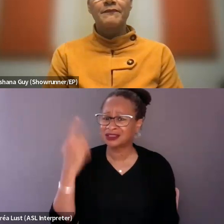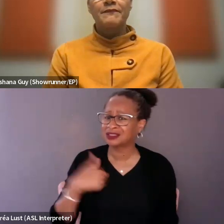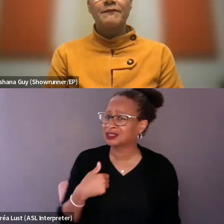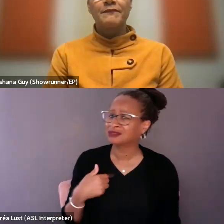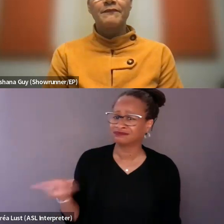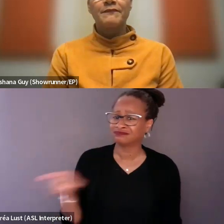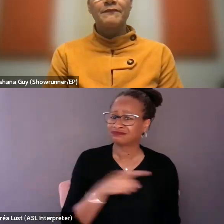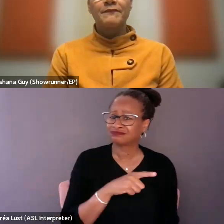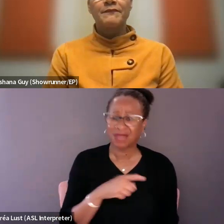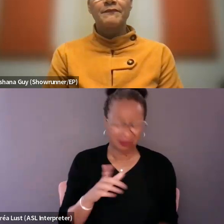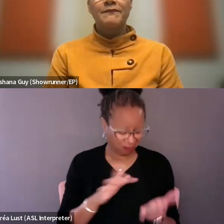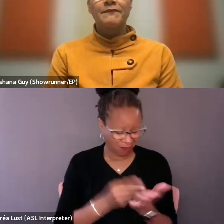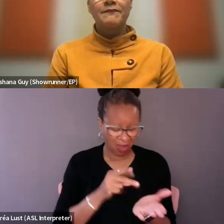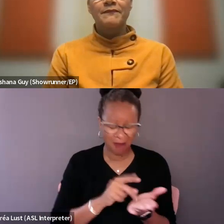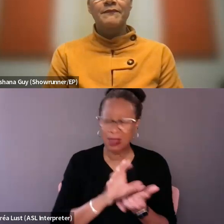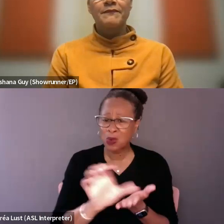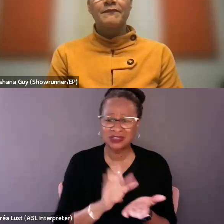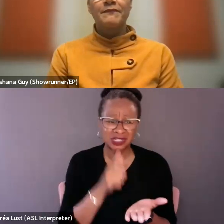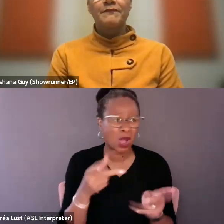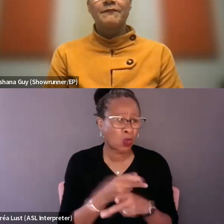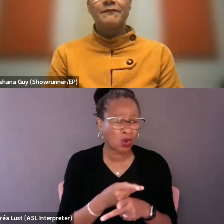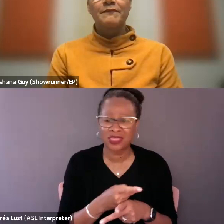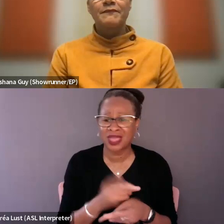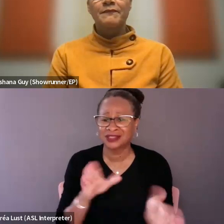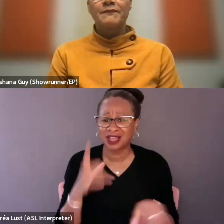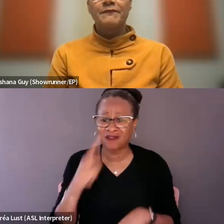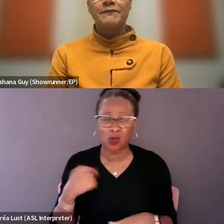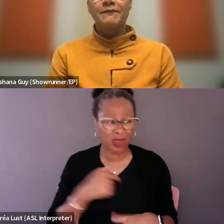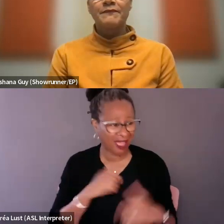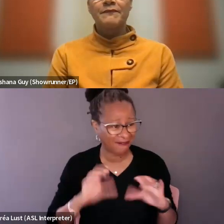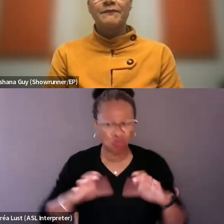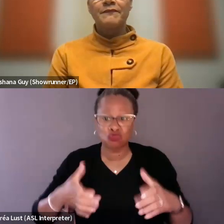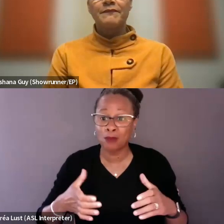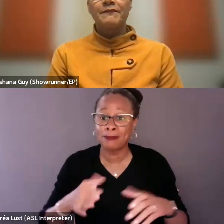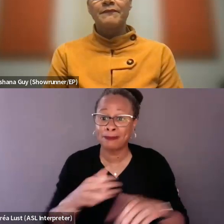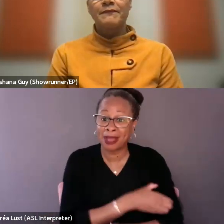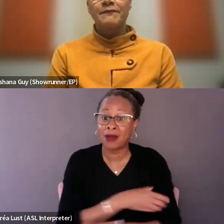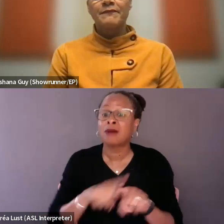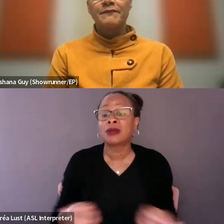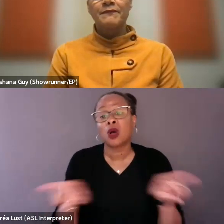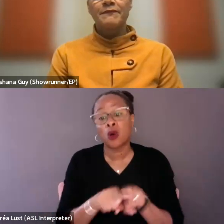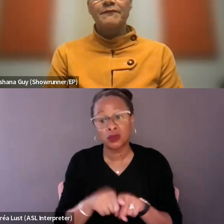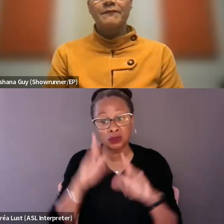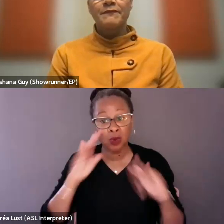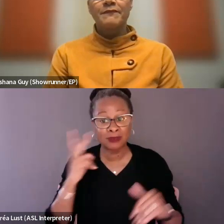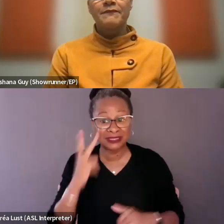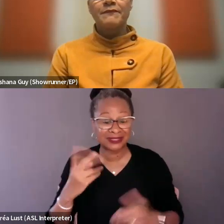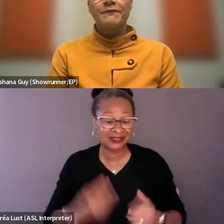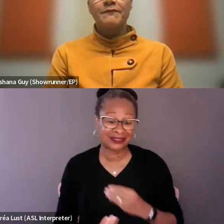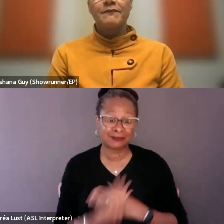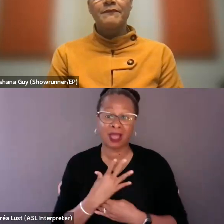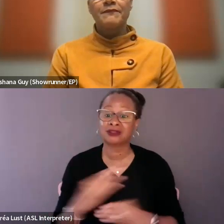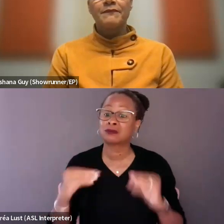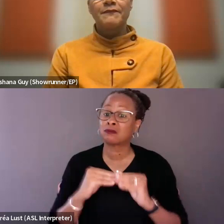these paltry wages are not worth dying over, and we do have a collective power. But I hope is also inspiring further efforts